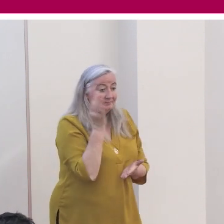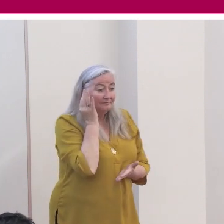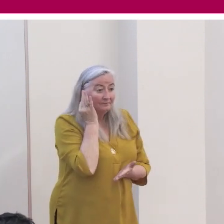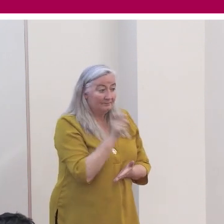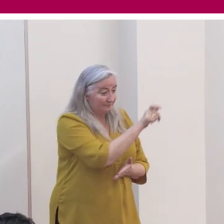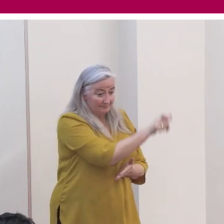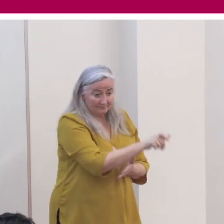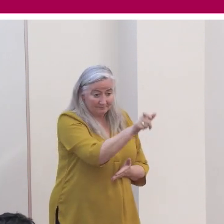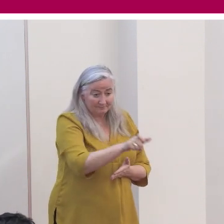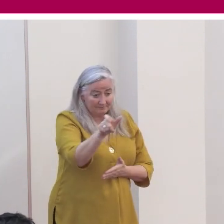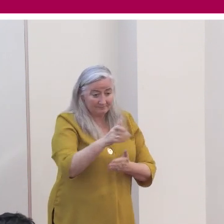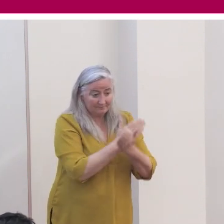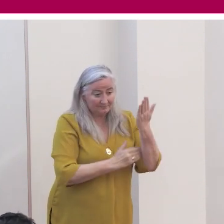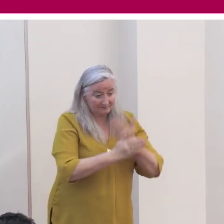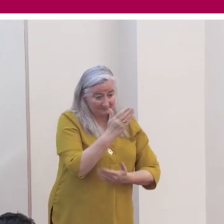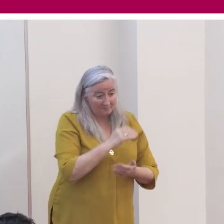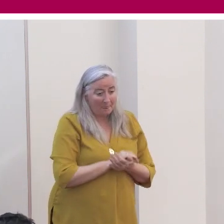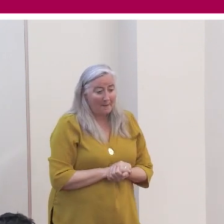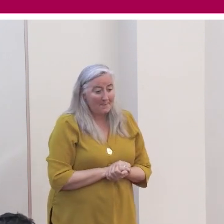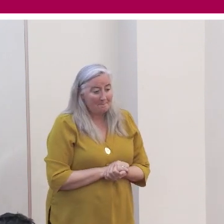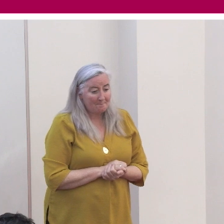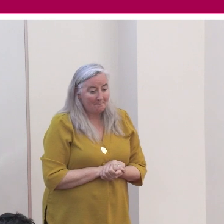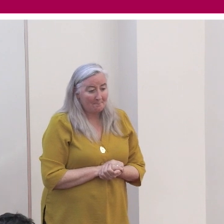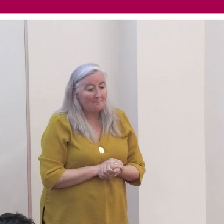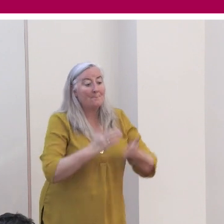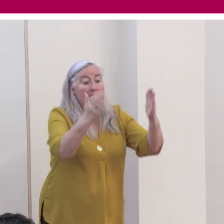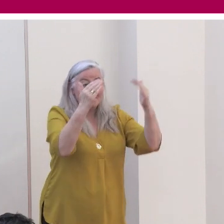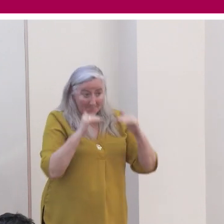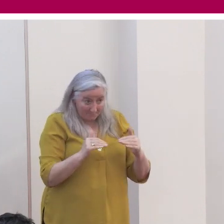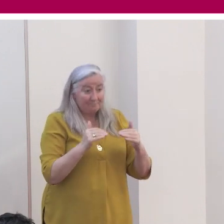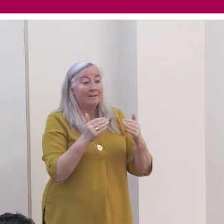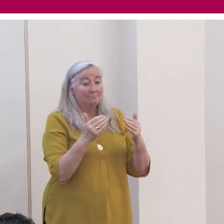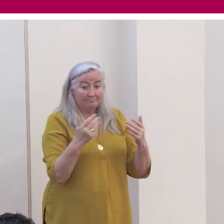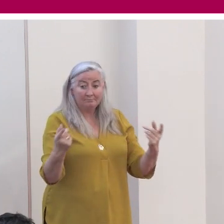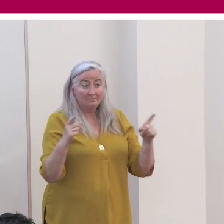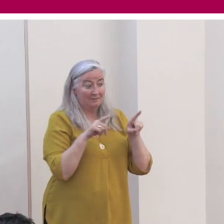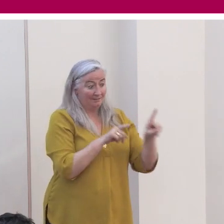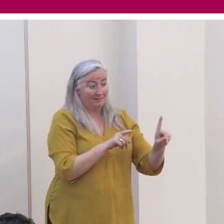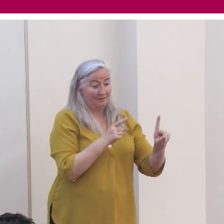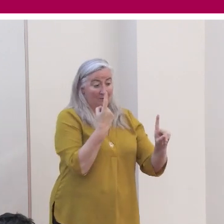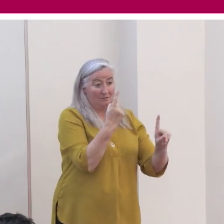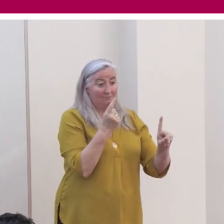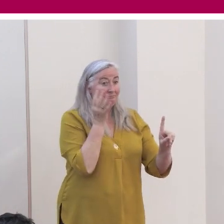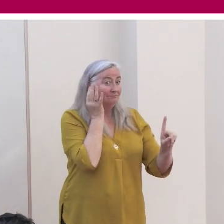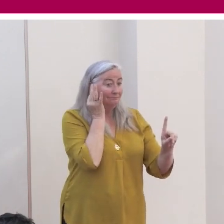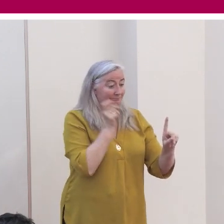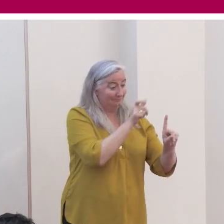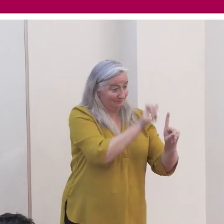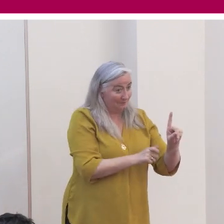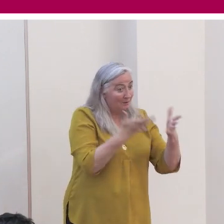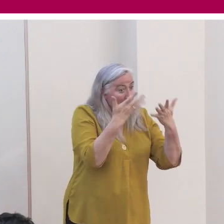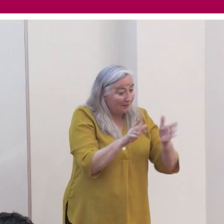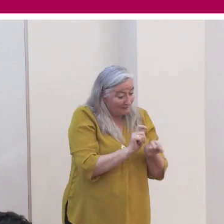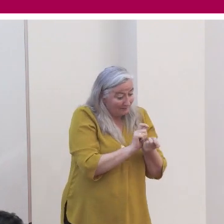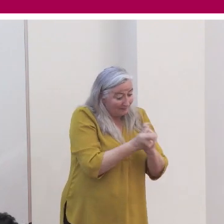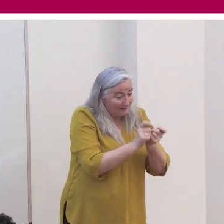So what does procedural accommodations mean exactly? So we talked a little bit about the